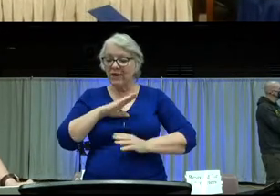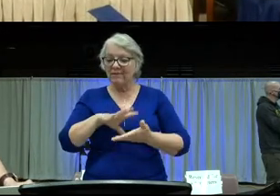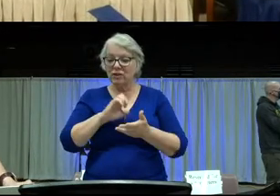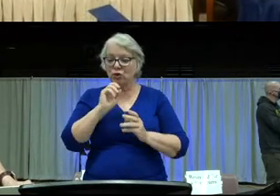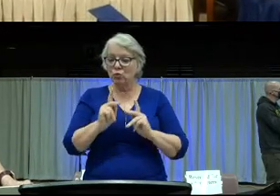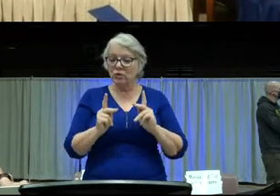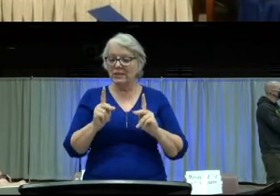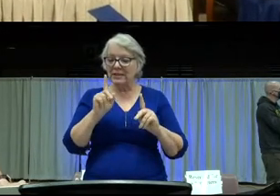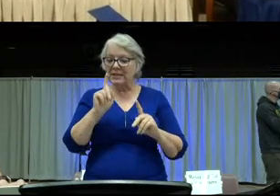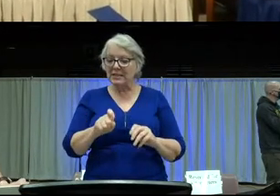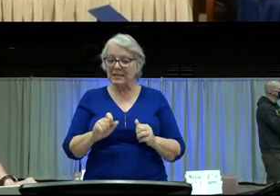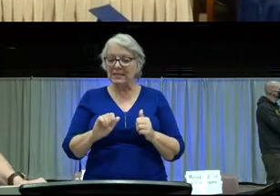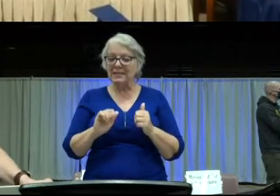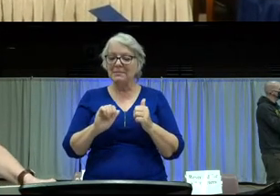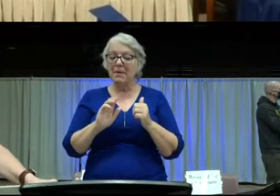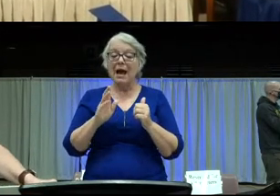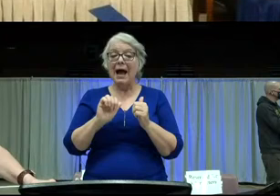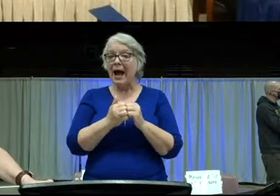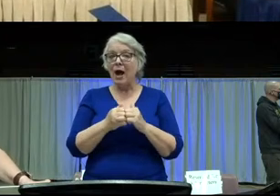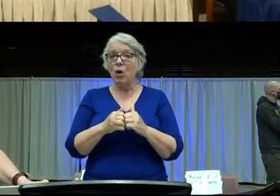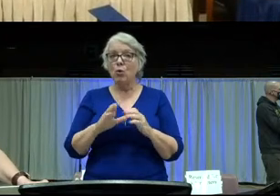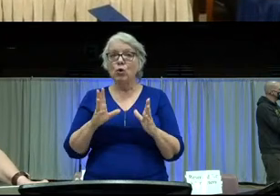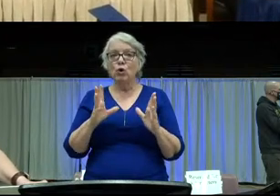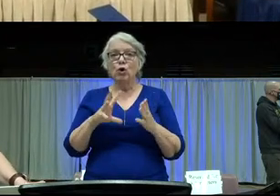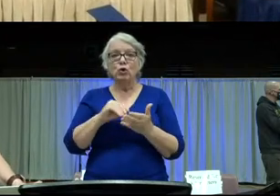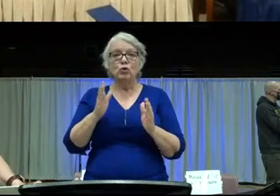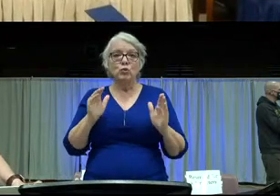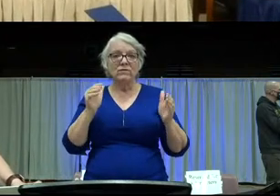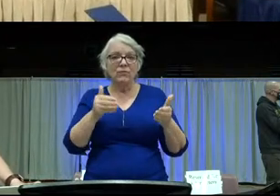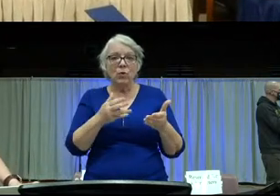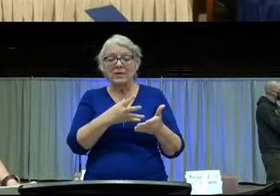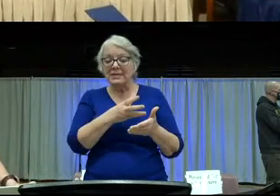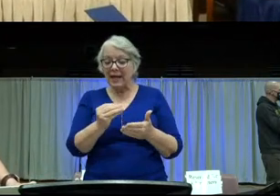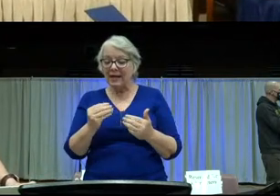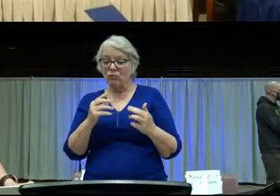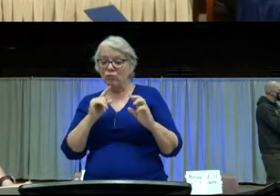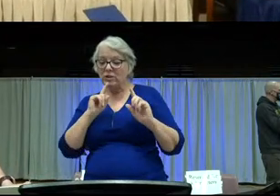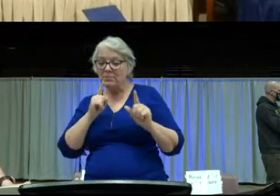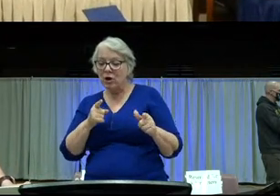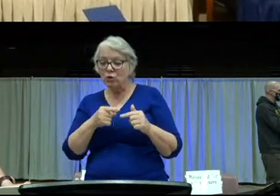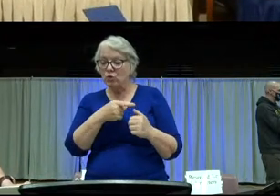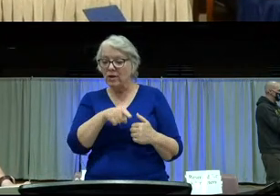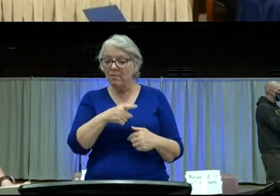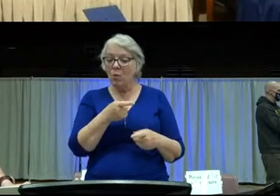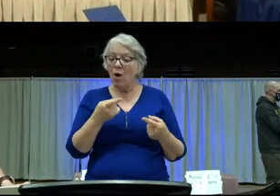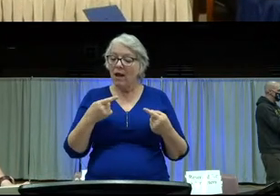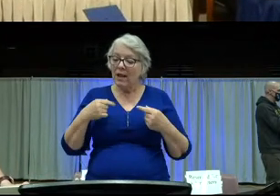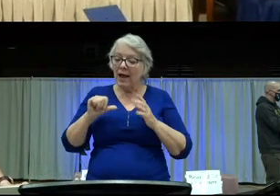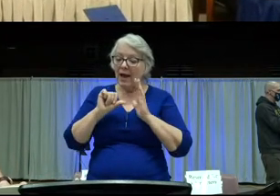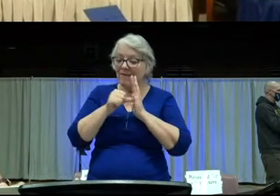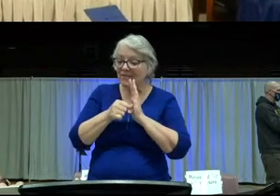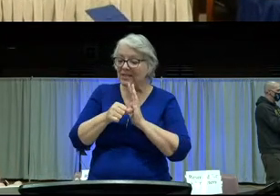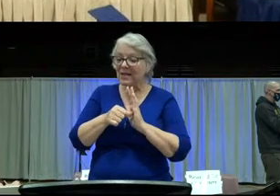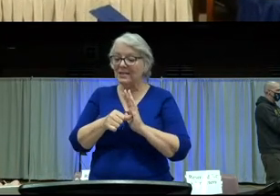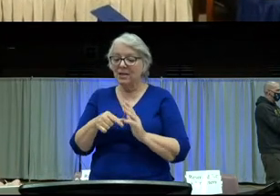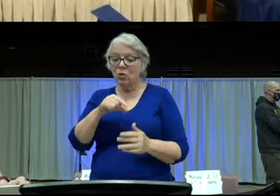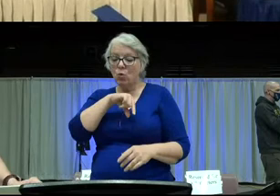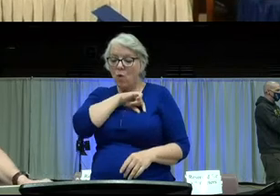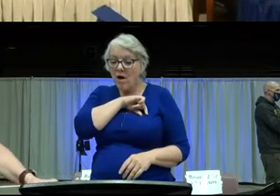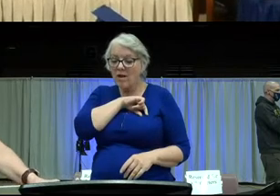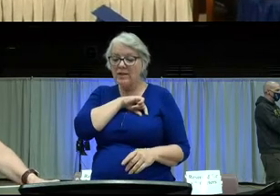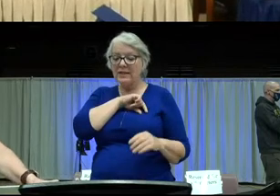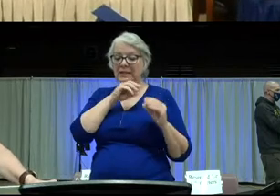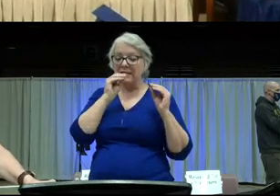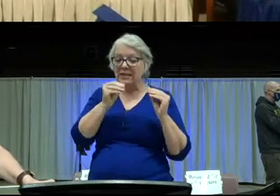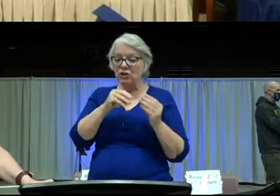responsive, while emphasizing quality teaching and learning. Your graduation today is the culmination of